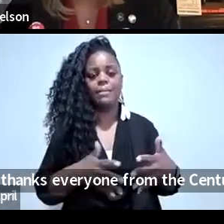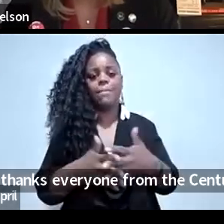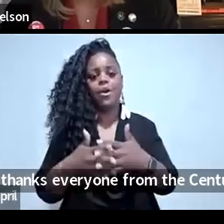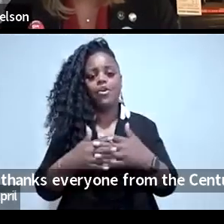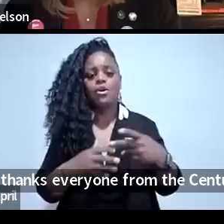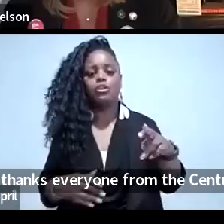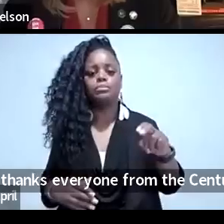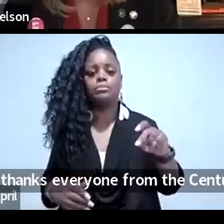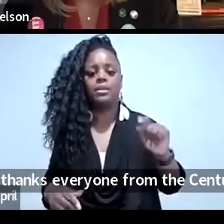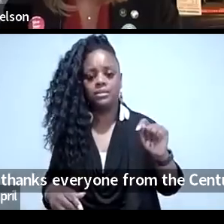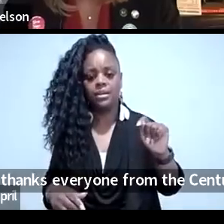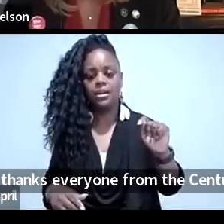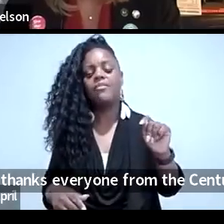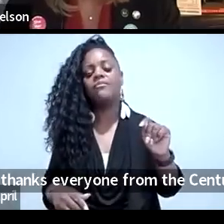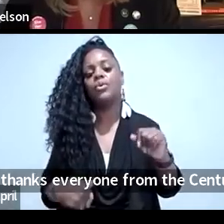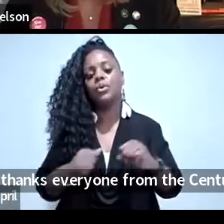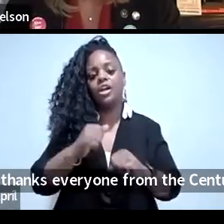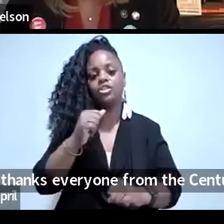Harold. And